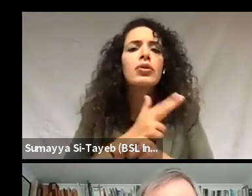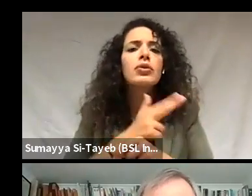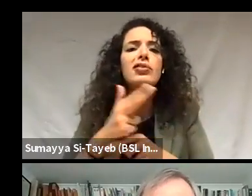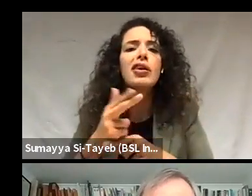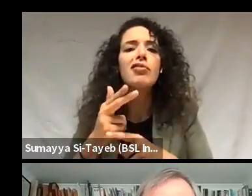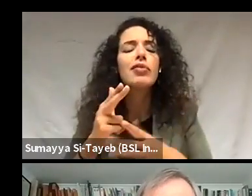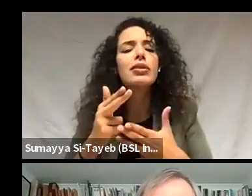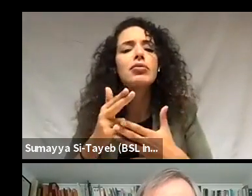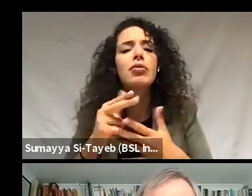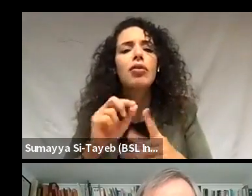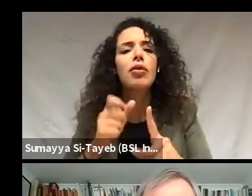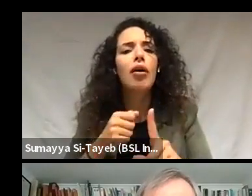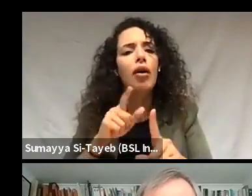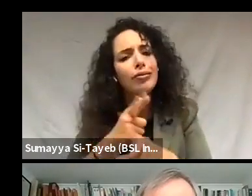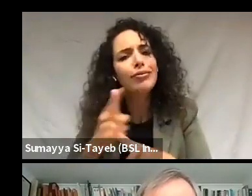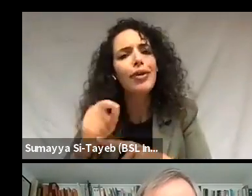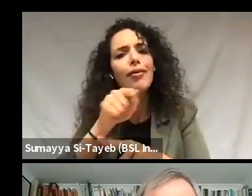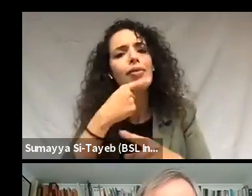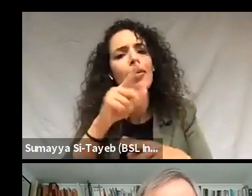Park.